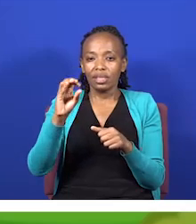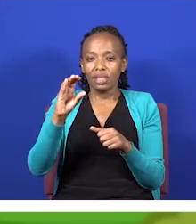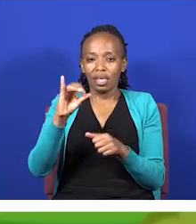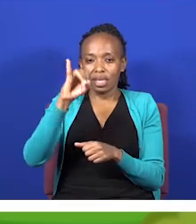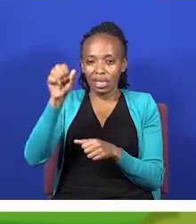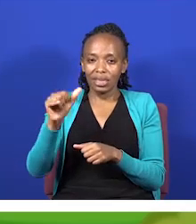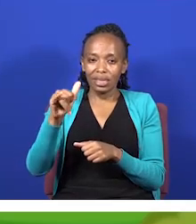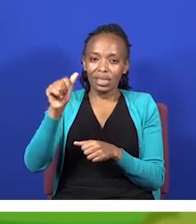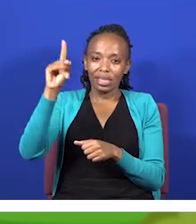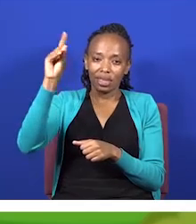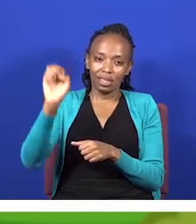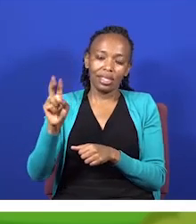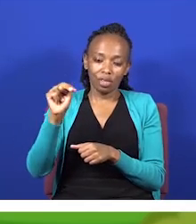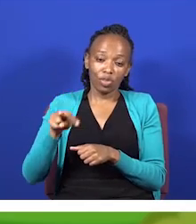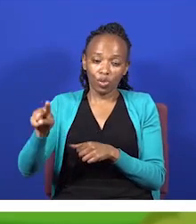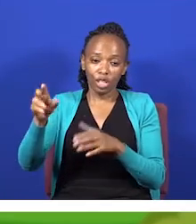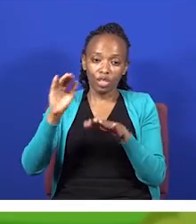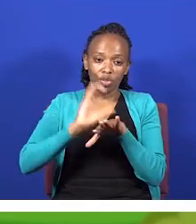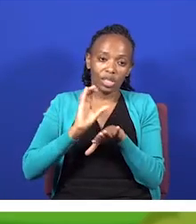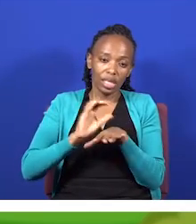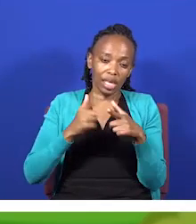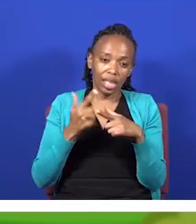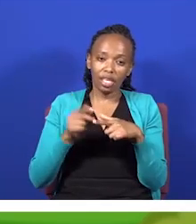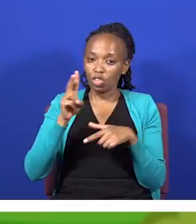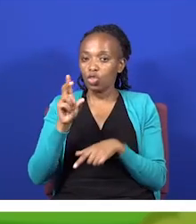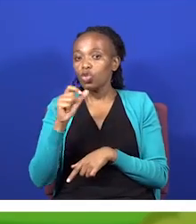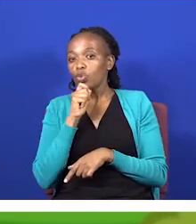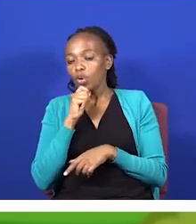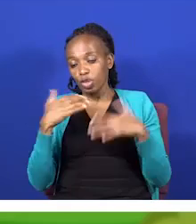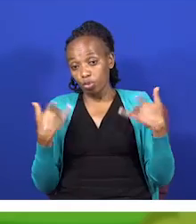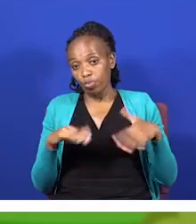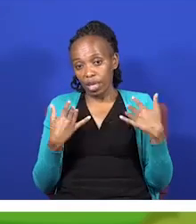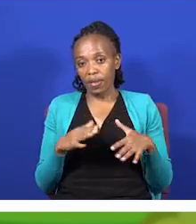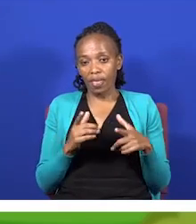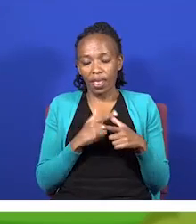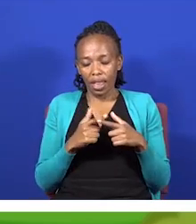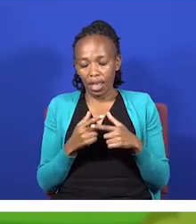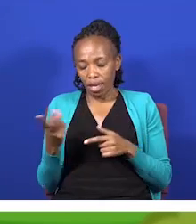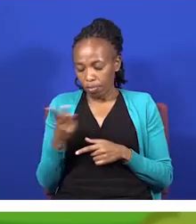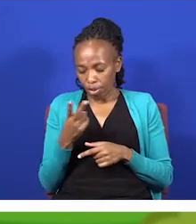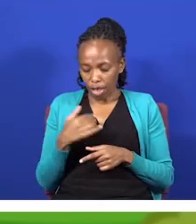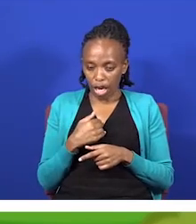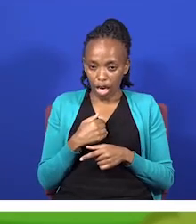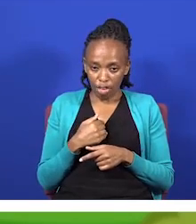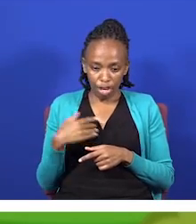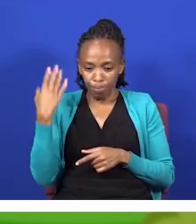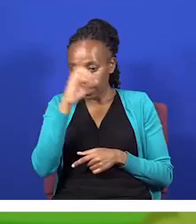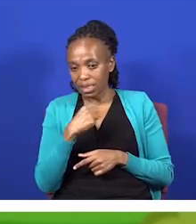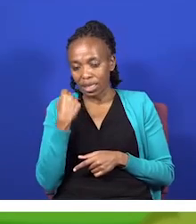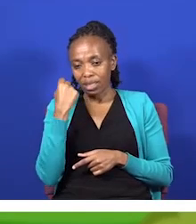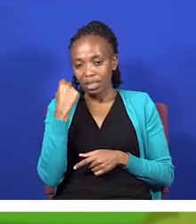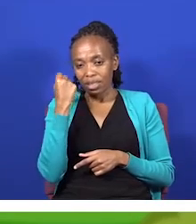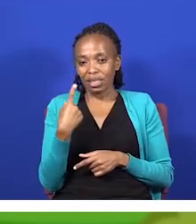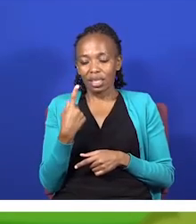was walking to church, and then he found some two boys playing. And they had some little misunderstanding,